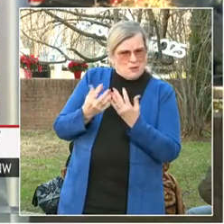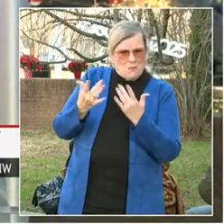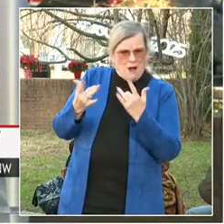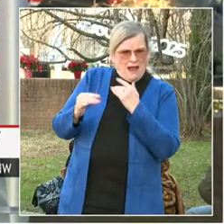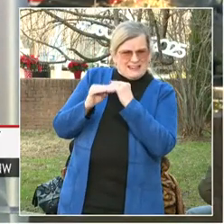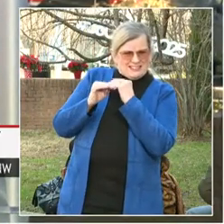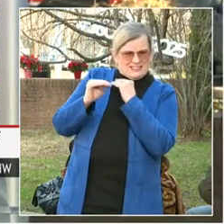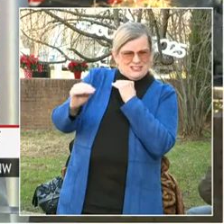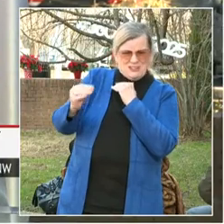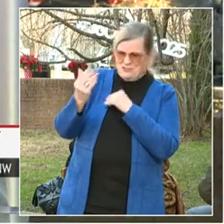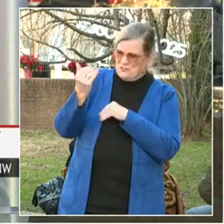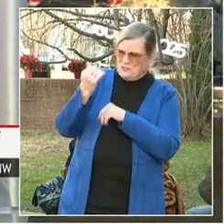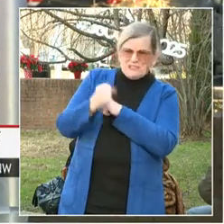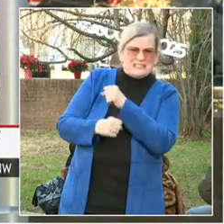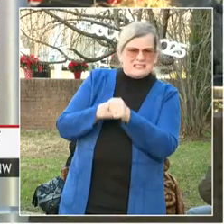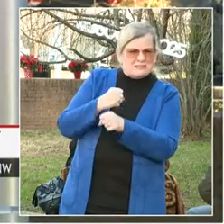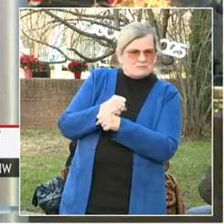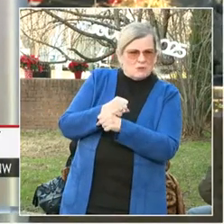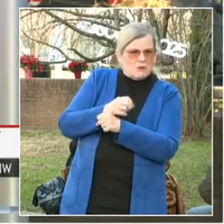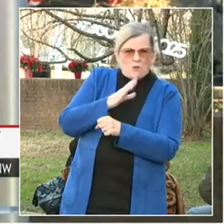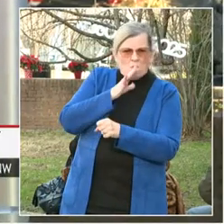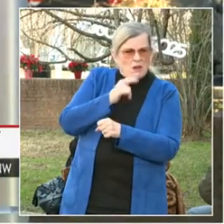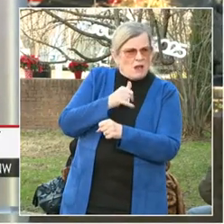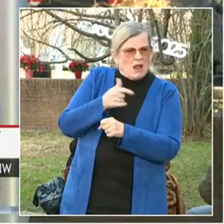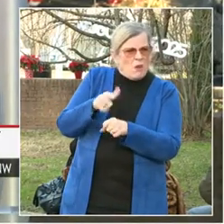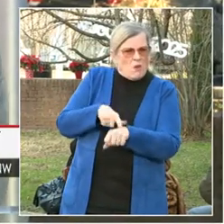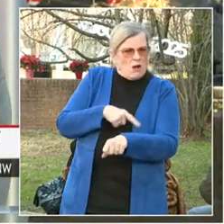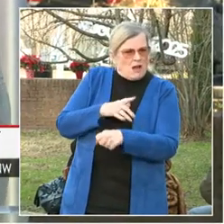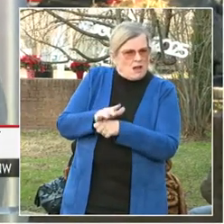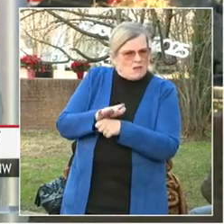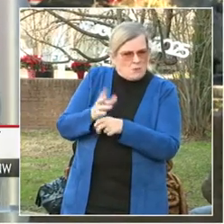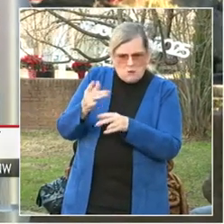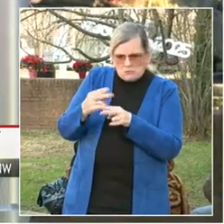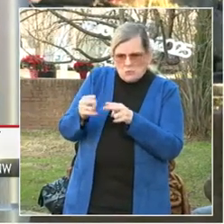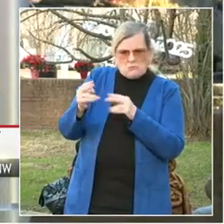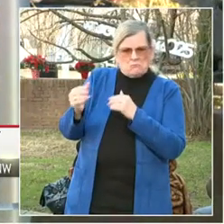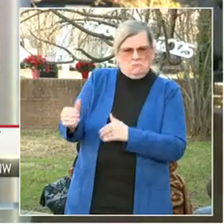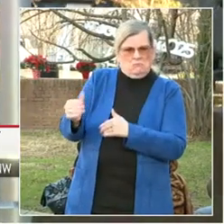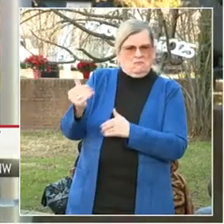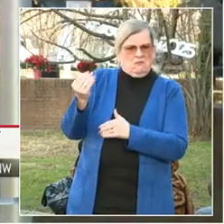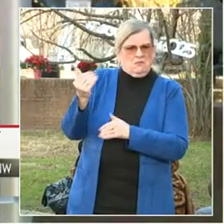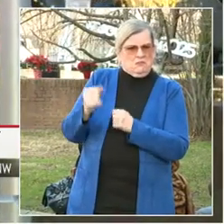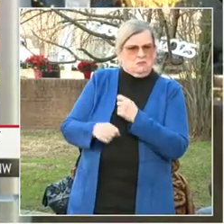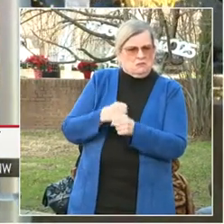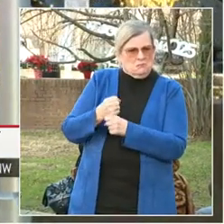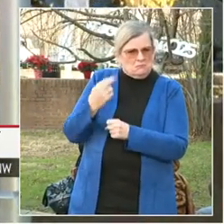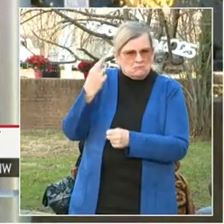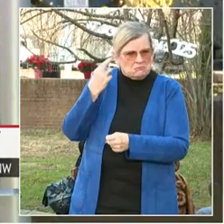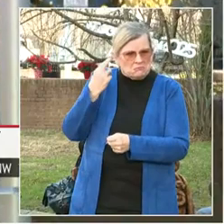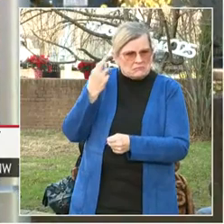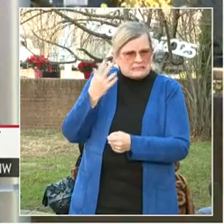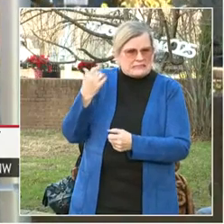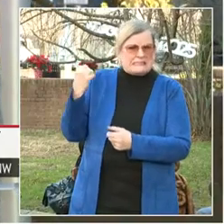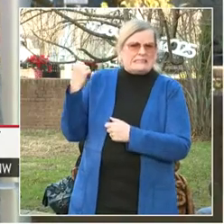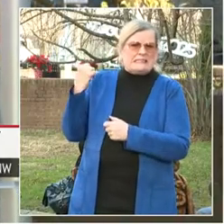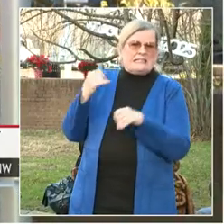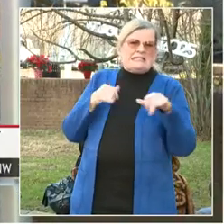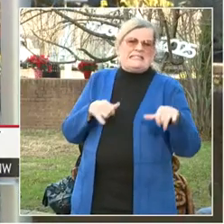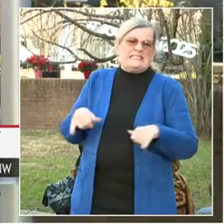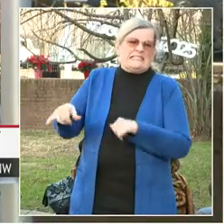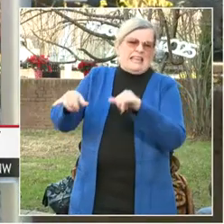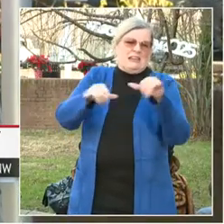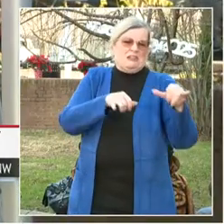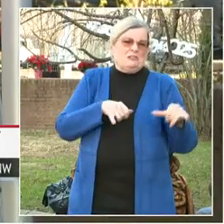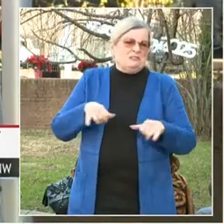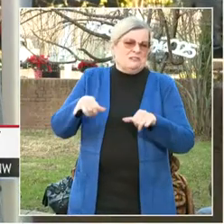doesn't seem long enough. Oh, that is a standard kind of term when these buildings are